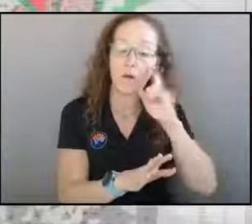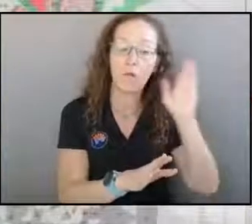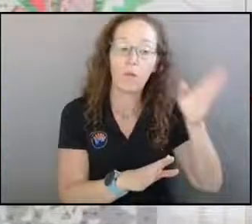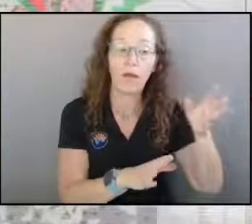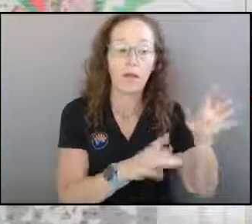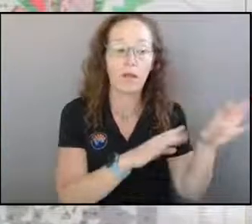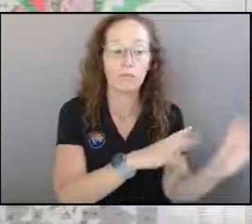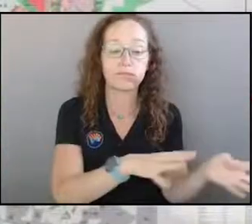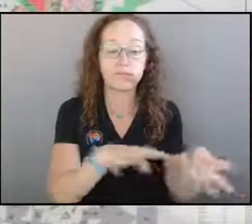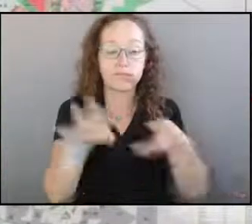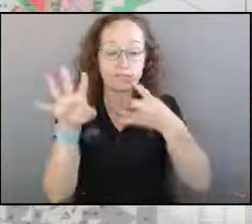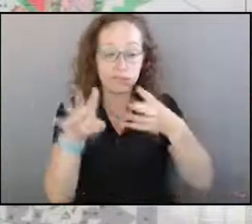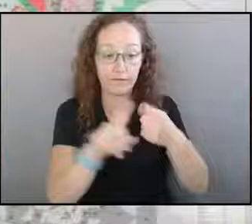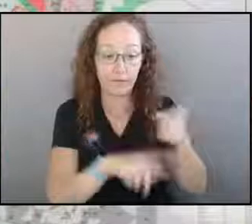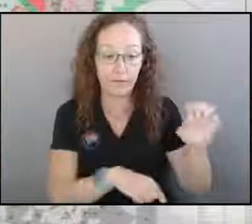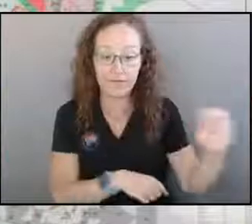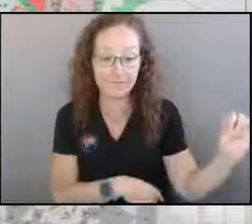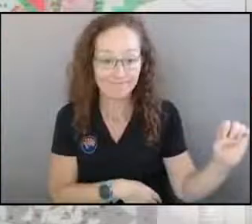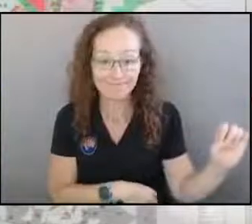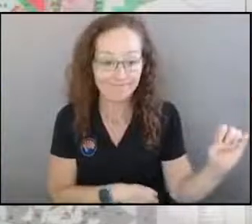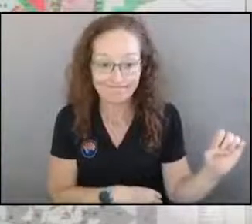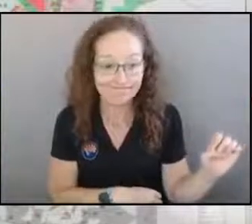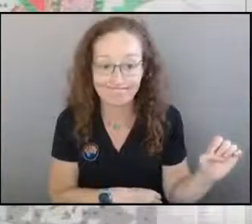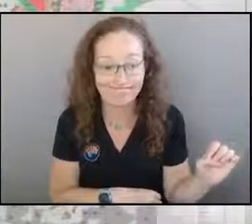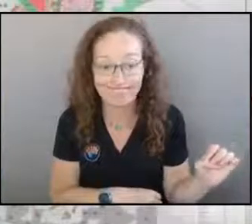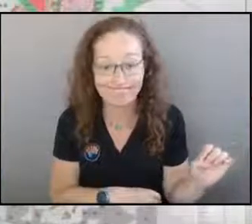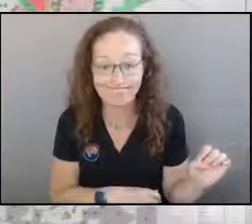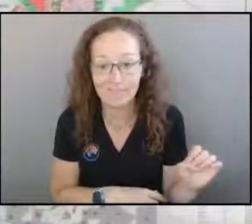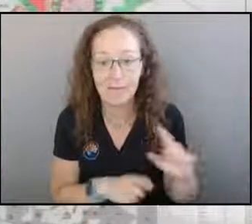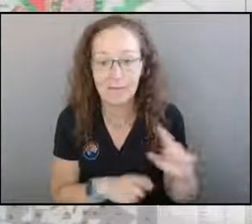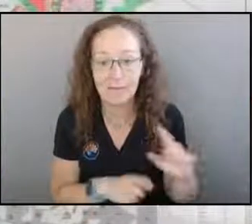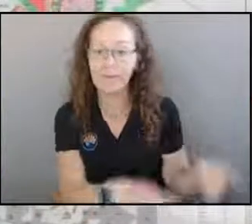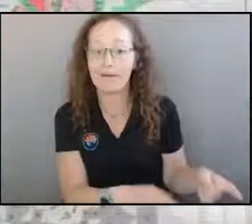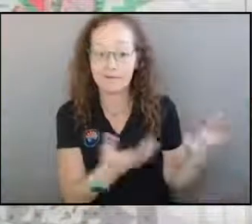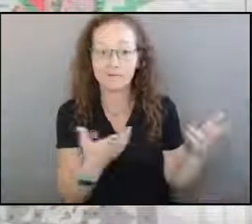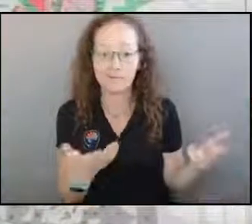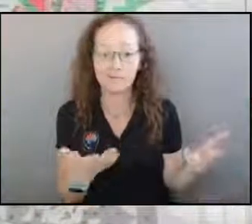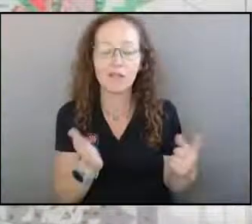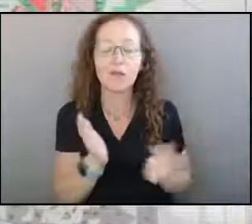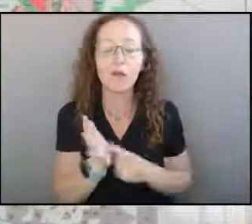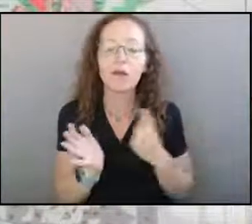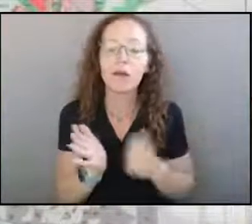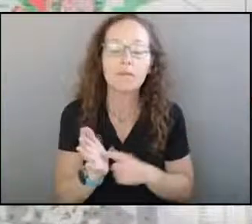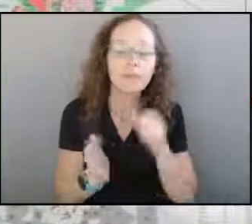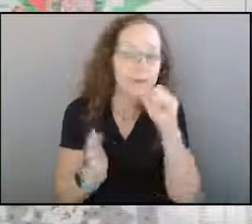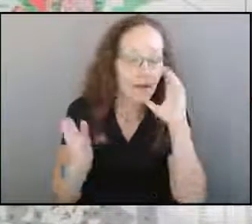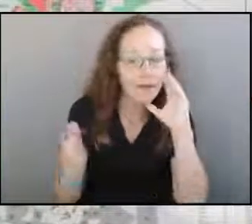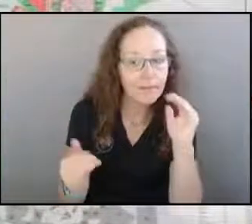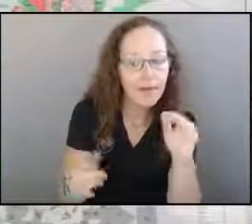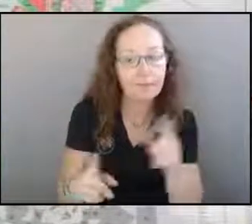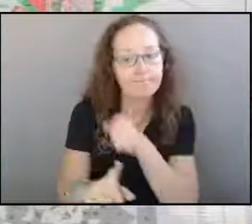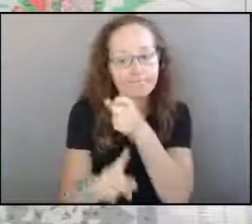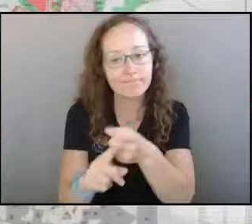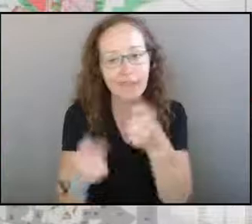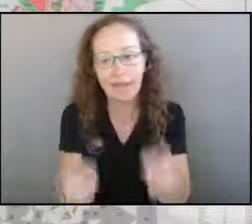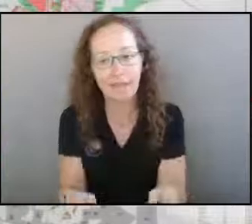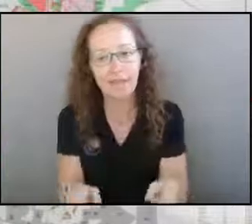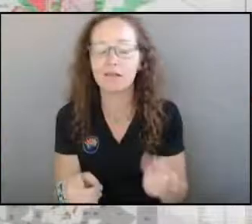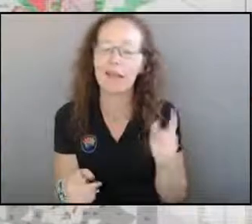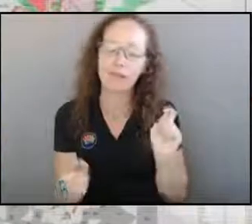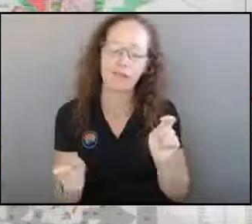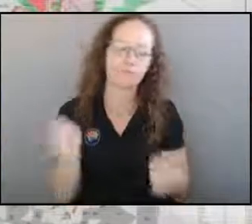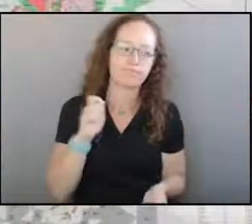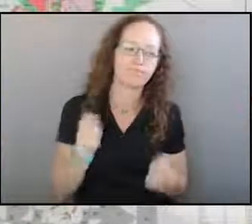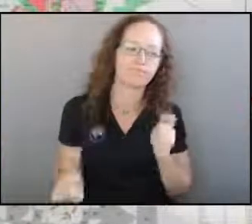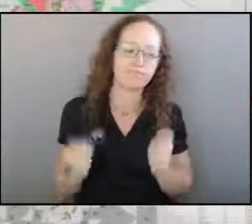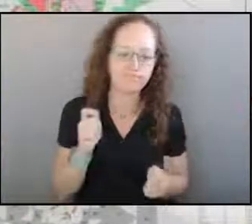get doubt, something that you weren't expected, and you have to make adjustments for that. So I